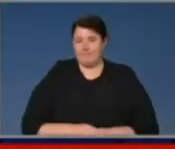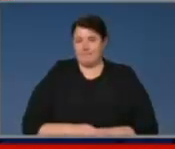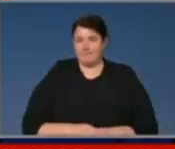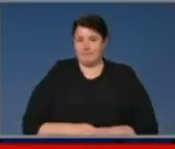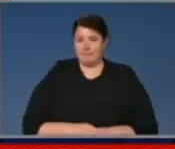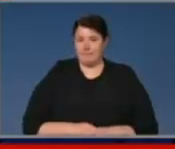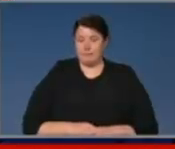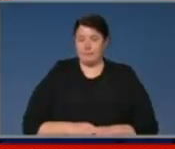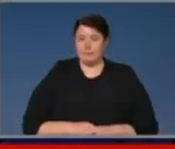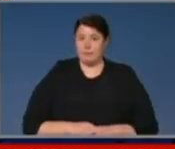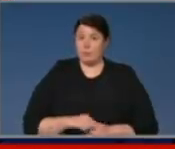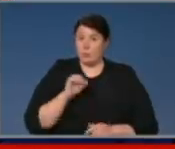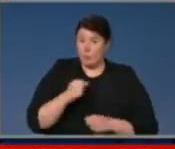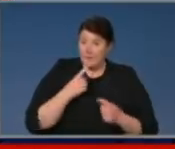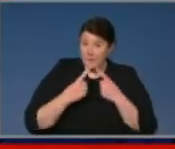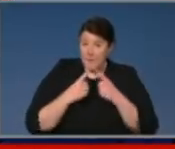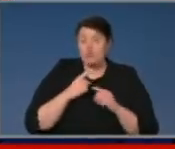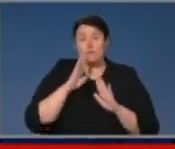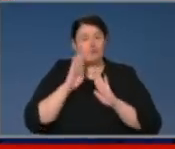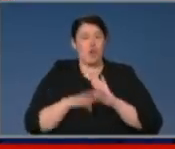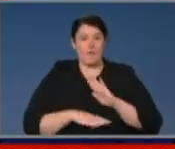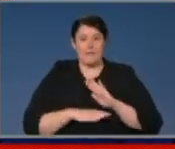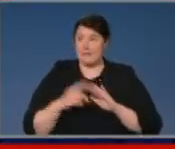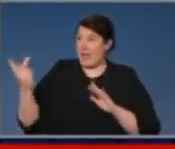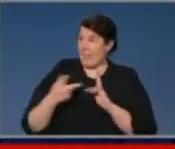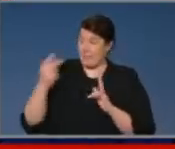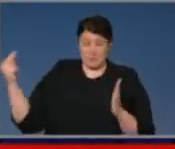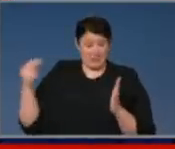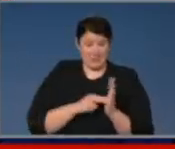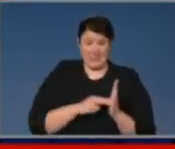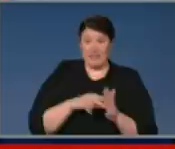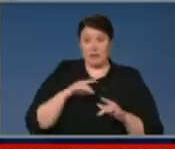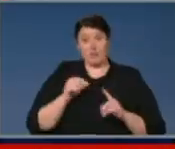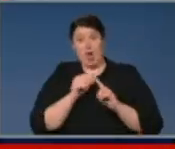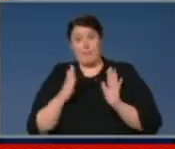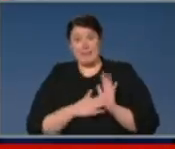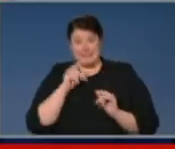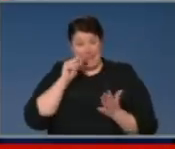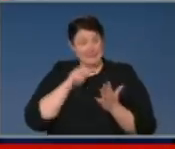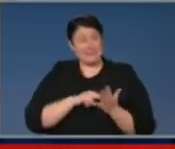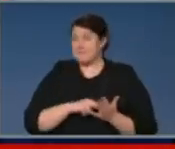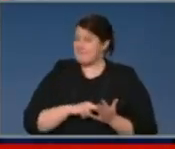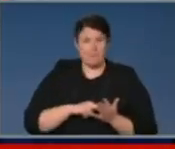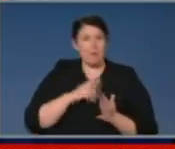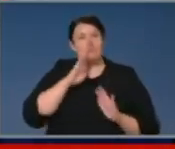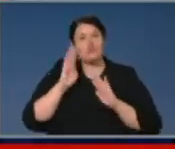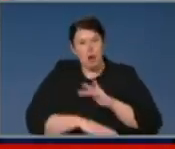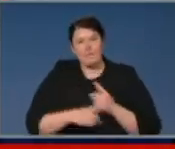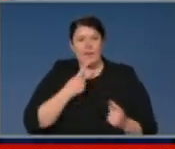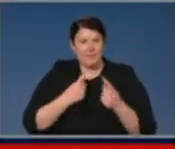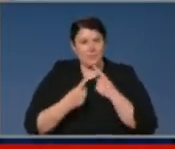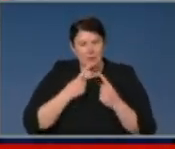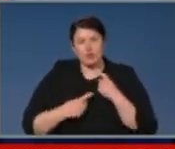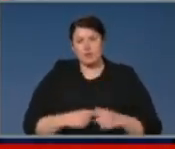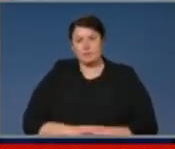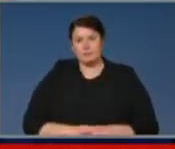no person can access what's on their phone. No other person can access what's on your phone. It's also